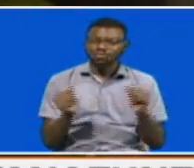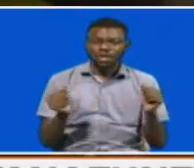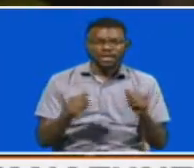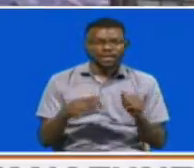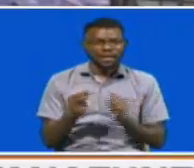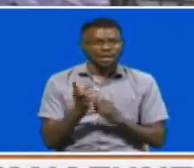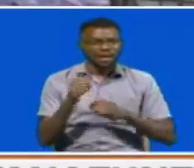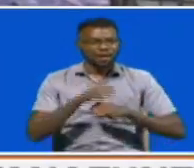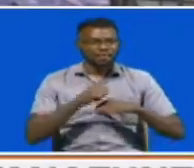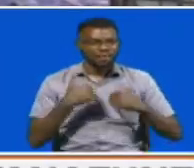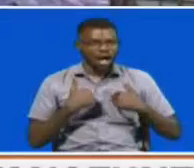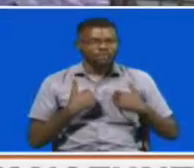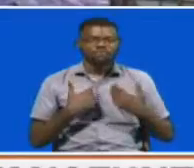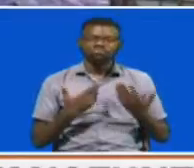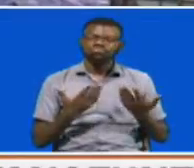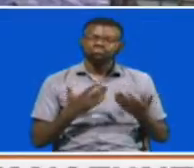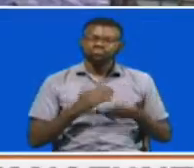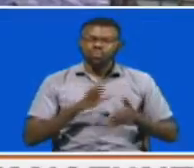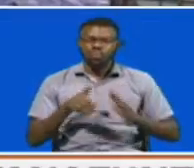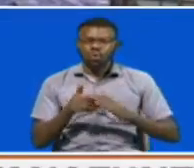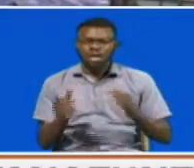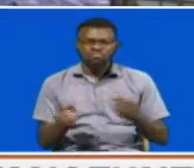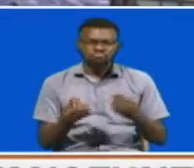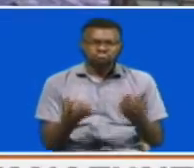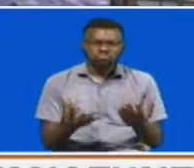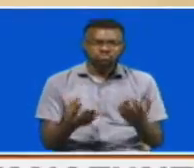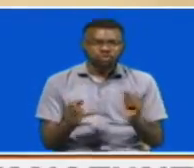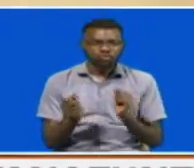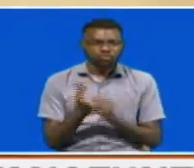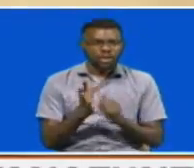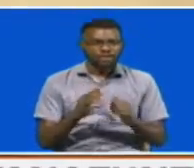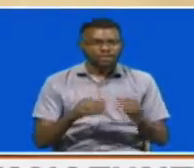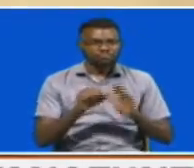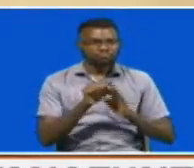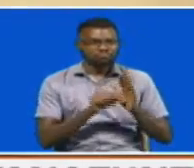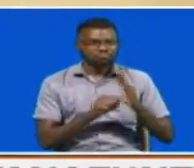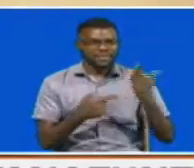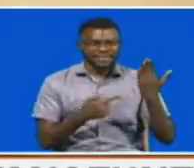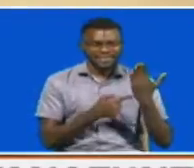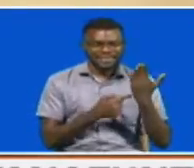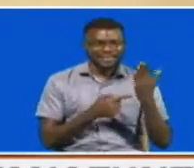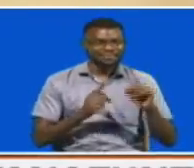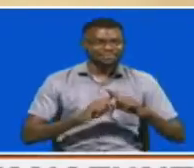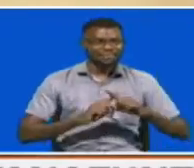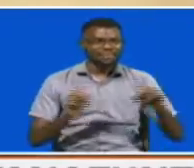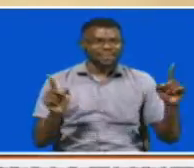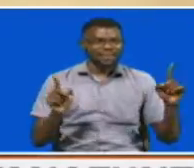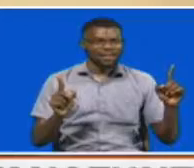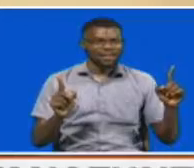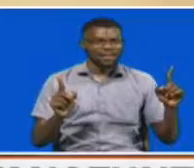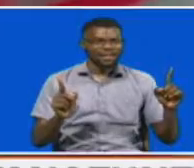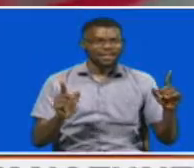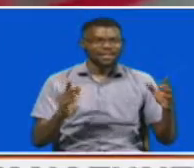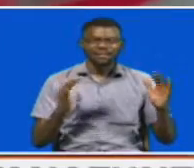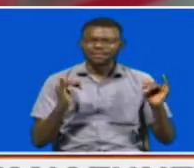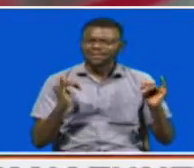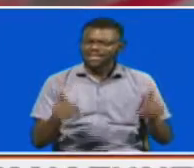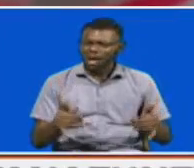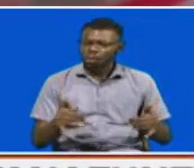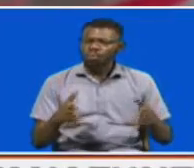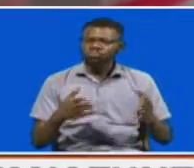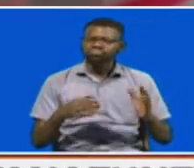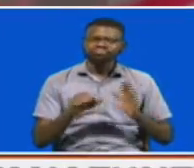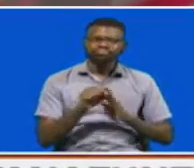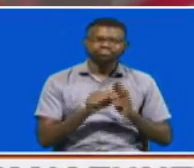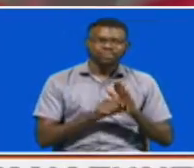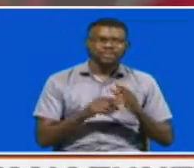we have a total of 12 technical subjects. But with the advent of the introduction of new subjects like aviation, computer,